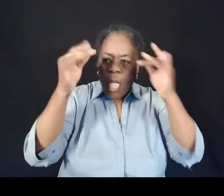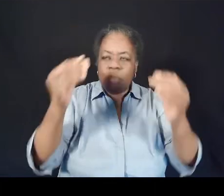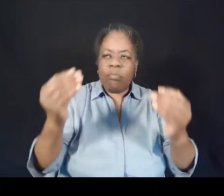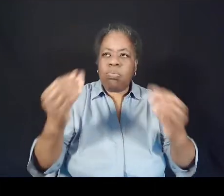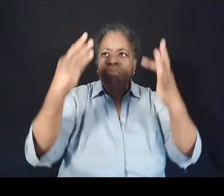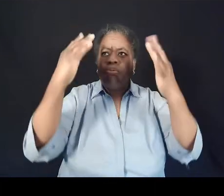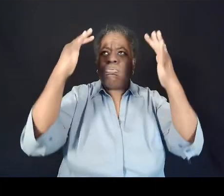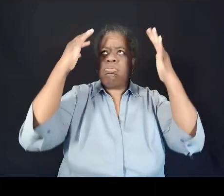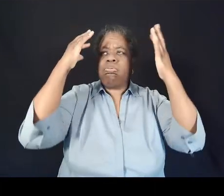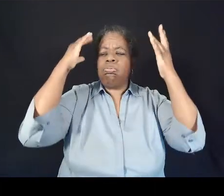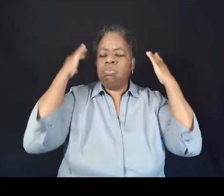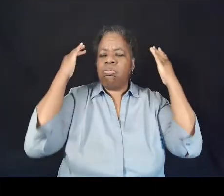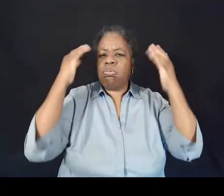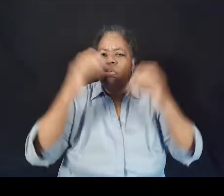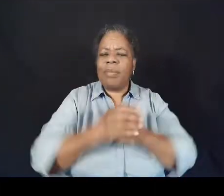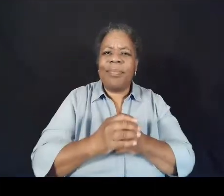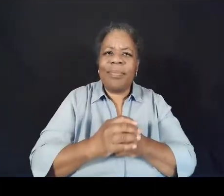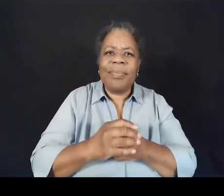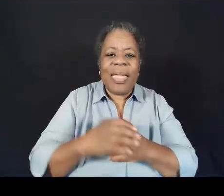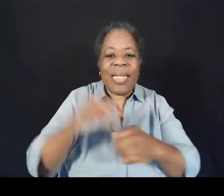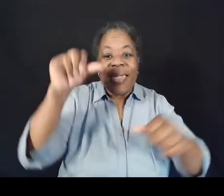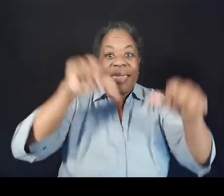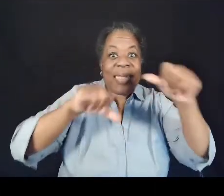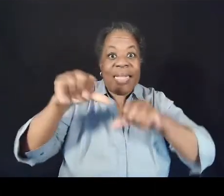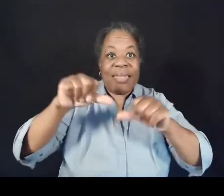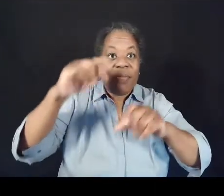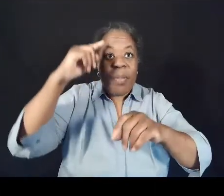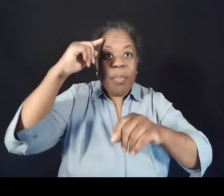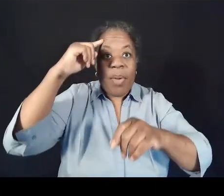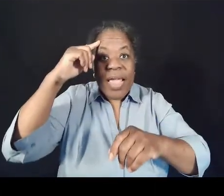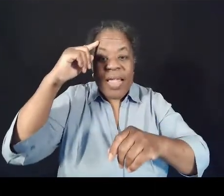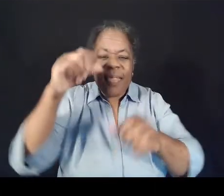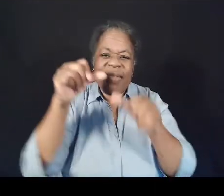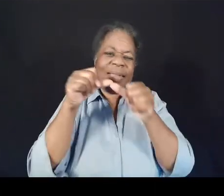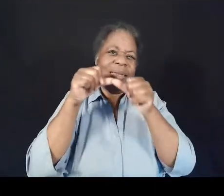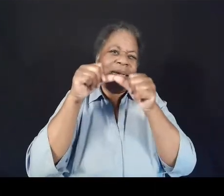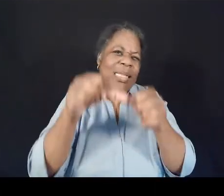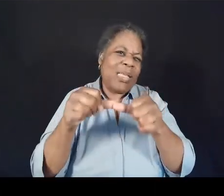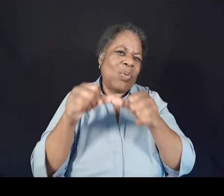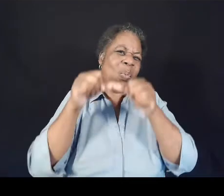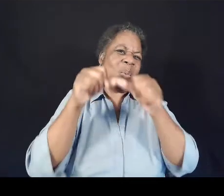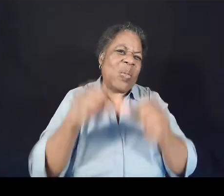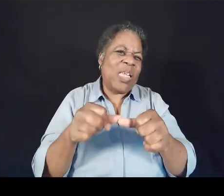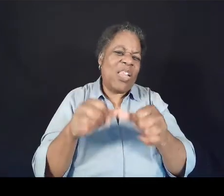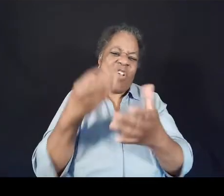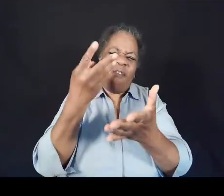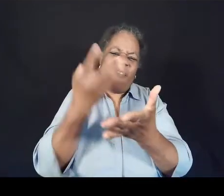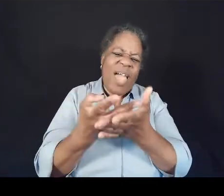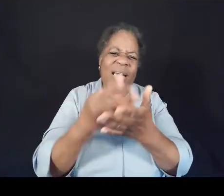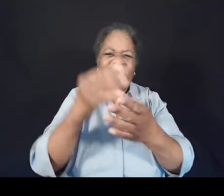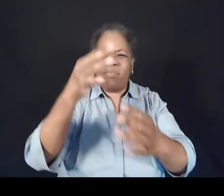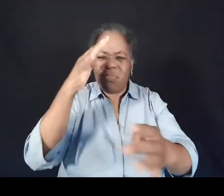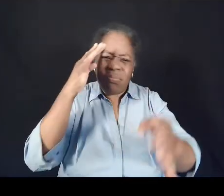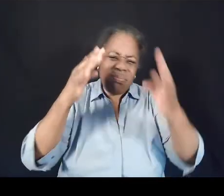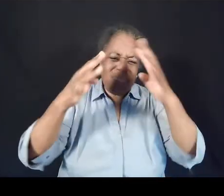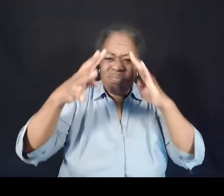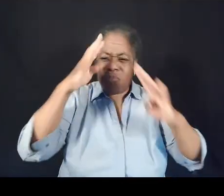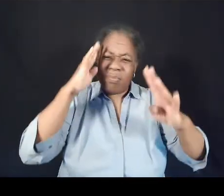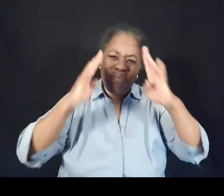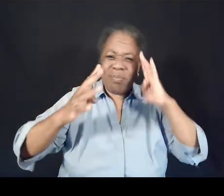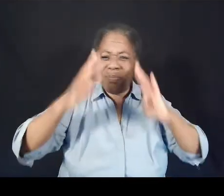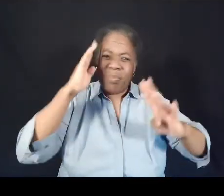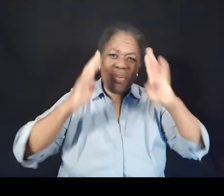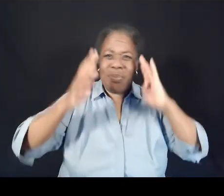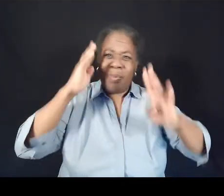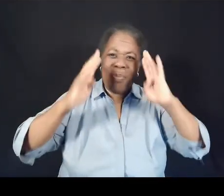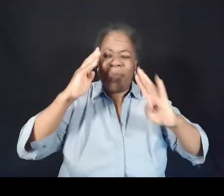According to neuroscientists, this constant flow of facts can be so overwhelming, it actually